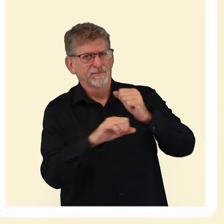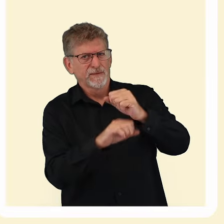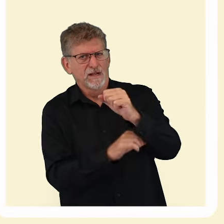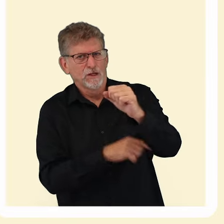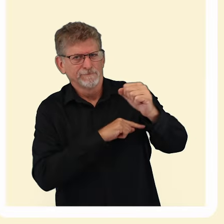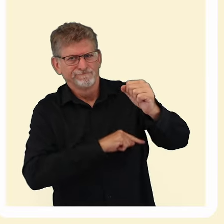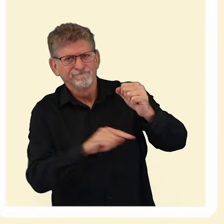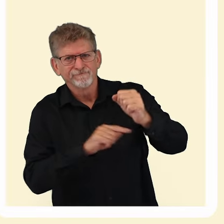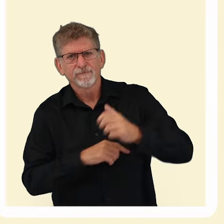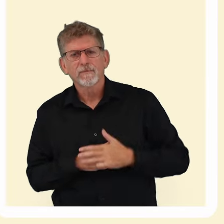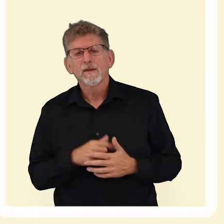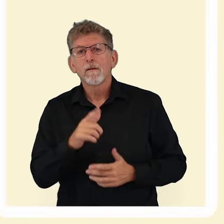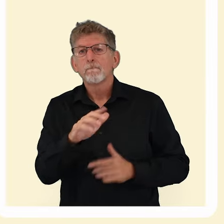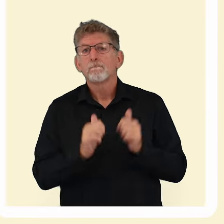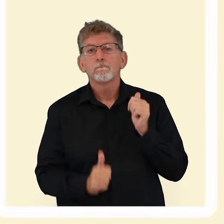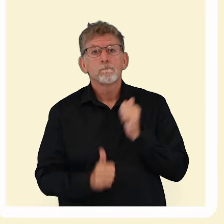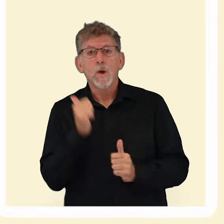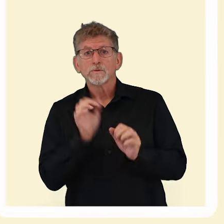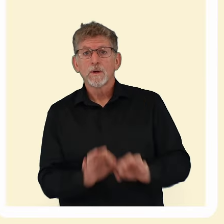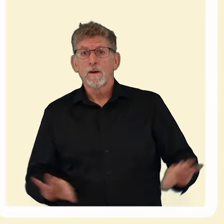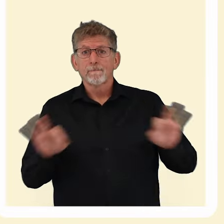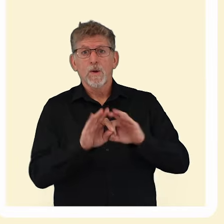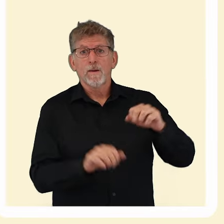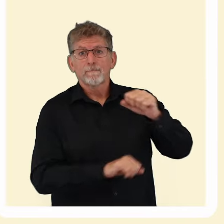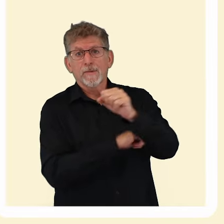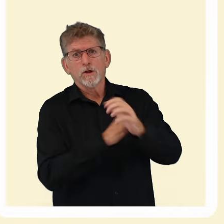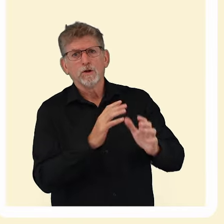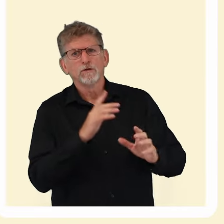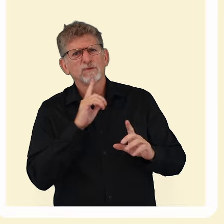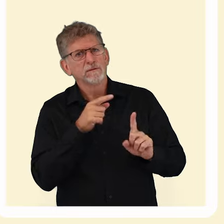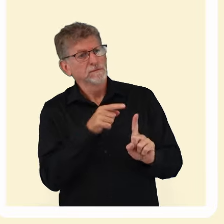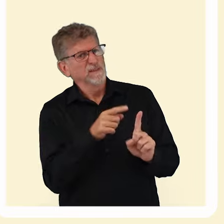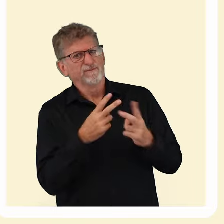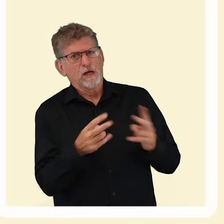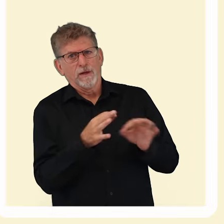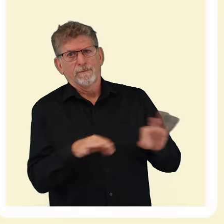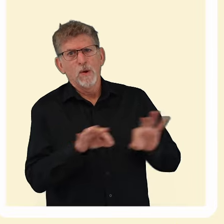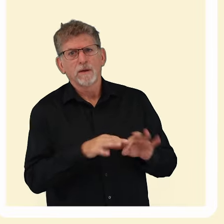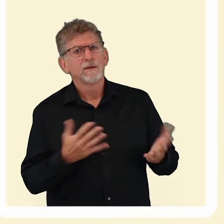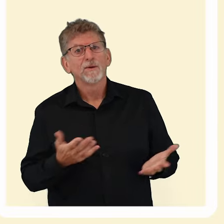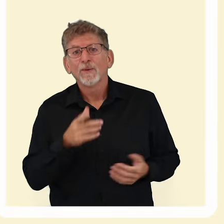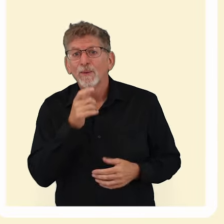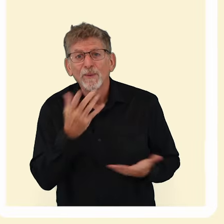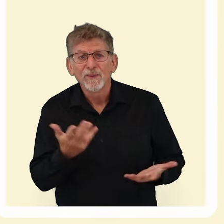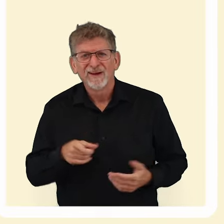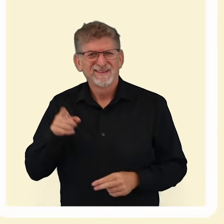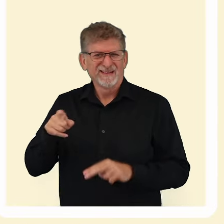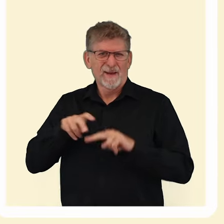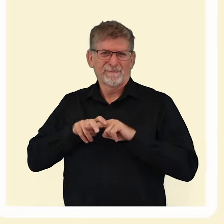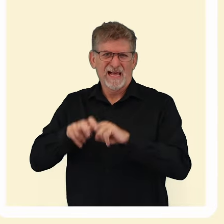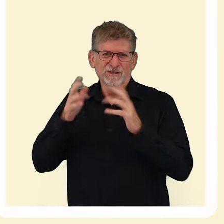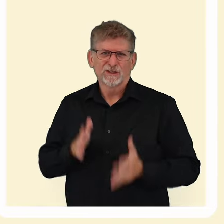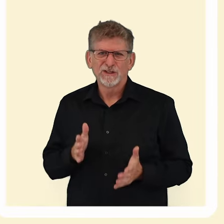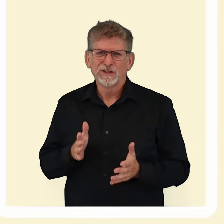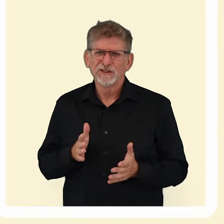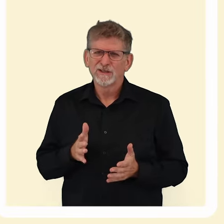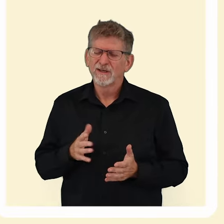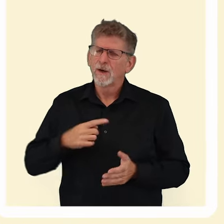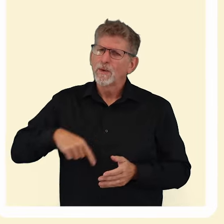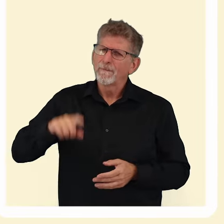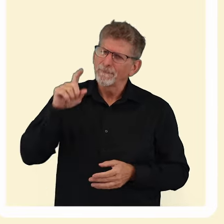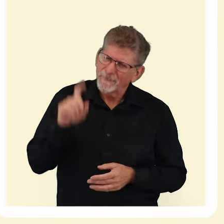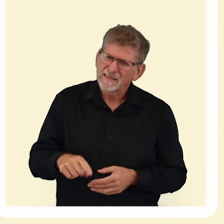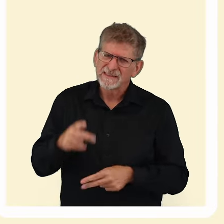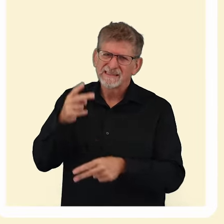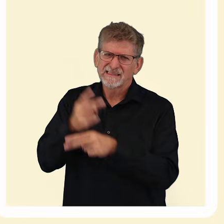really five pillars. The most important, or certainly one very important one, which is the passengers. Mm-hmm. We've